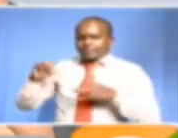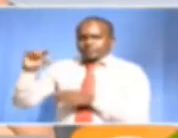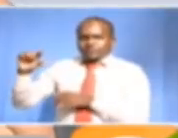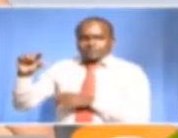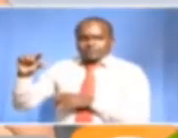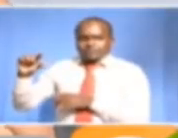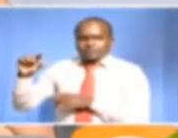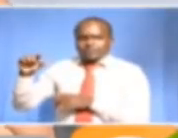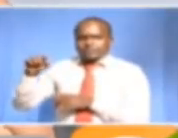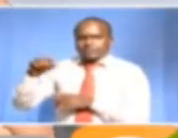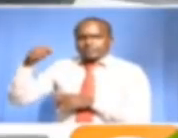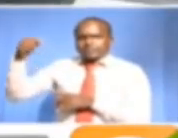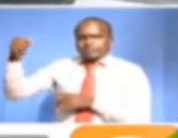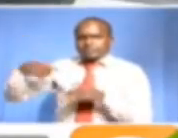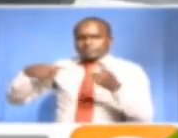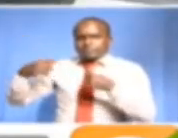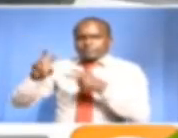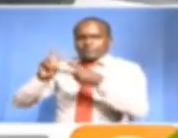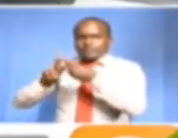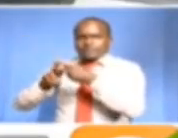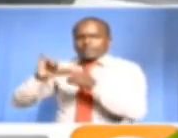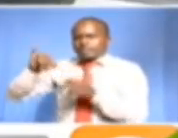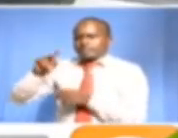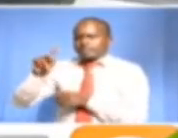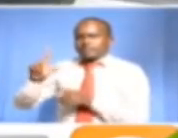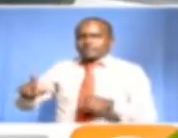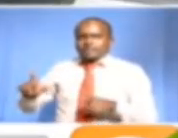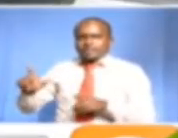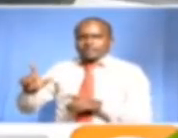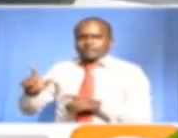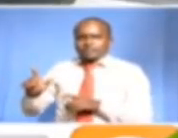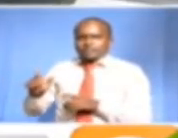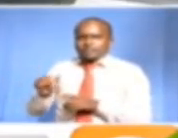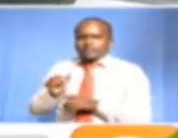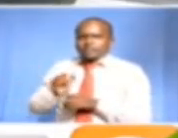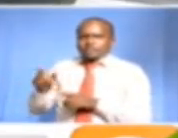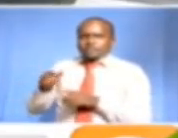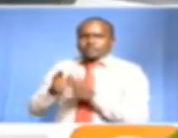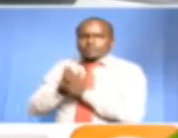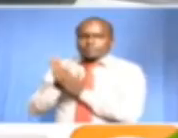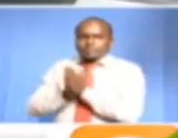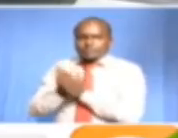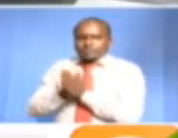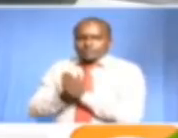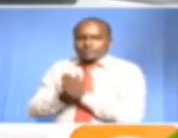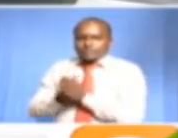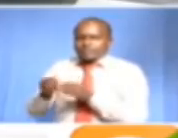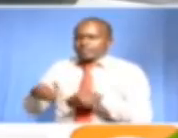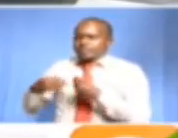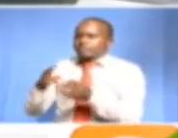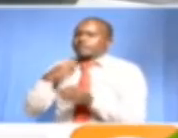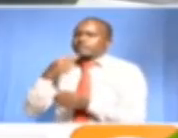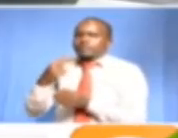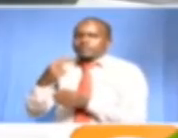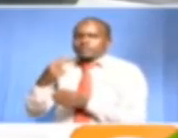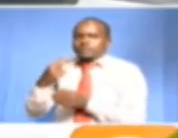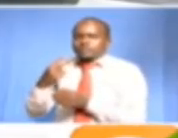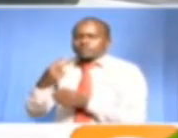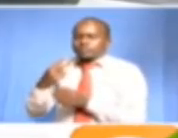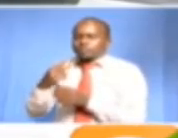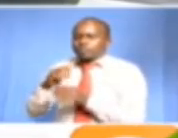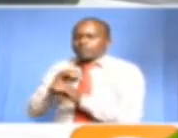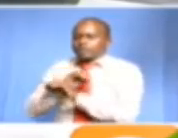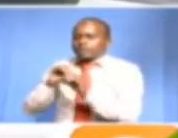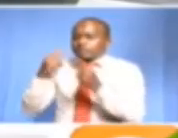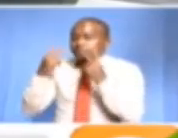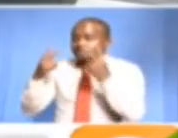Keep those comments coming. Hashtag JKL. Isn't she so inspirational? Giving a voice to those who are often invisible in our